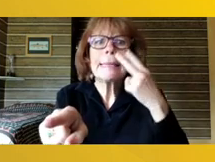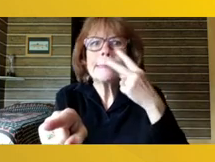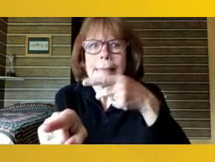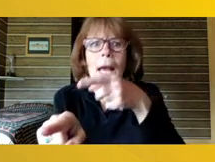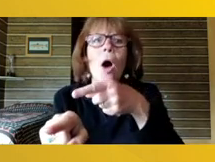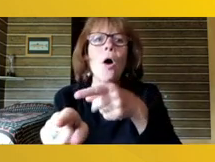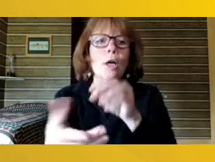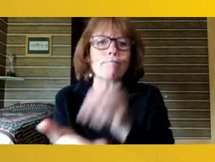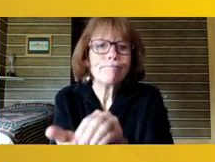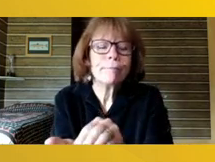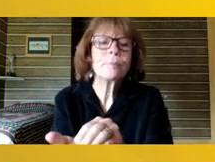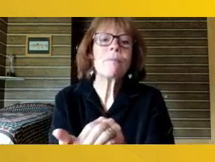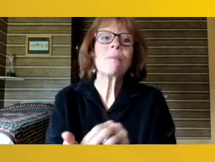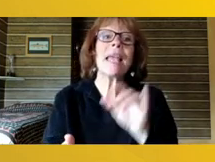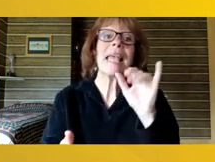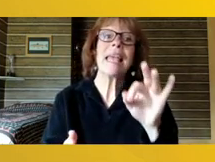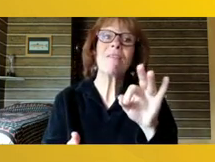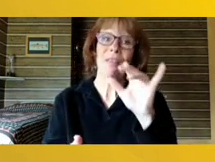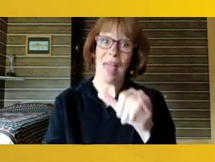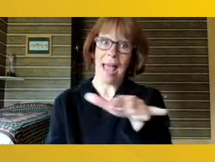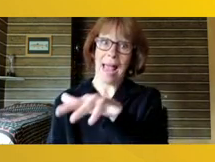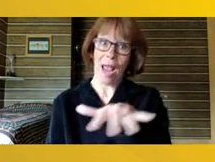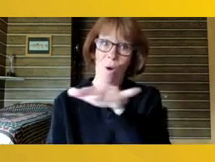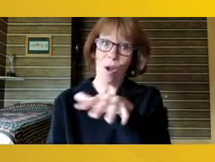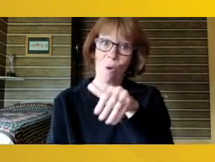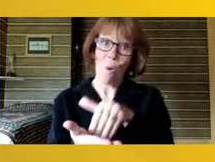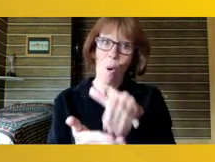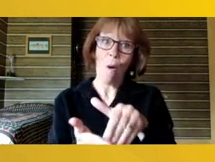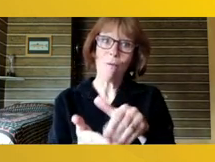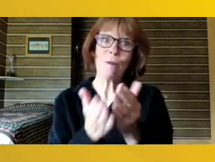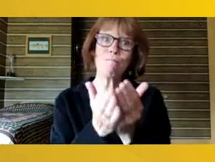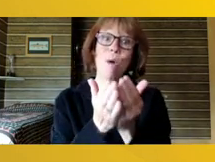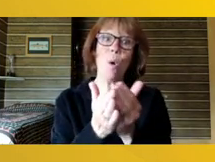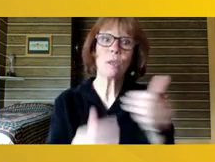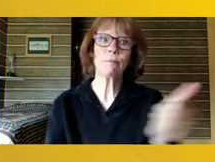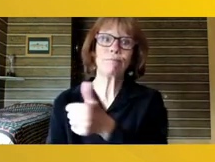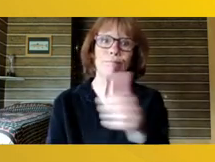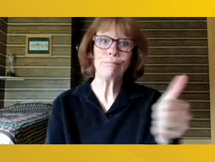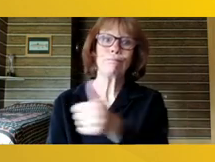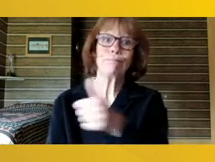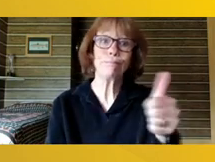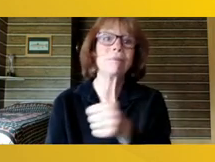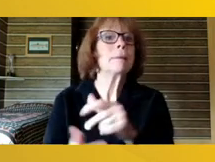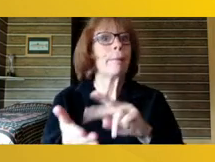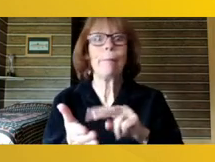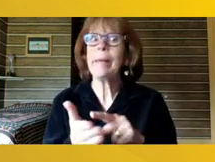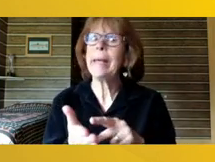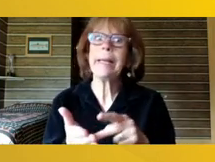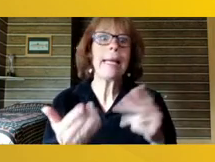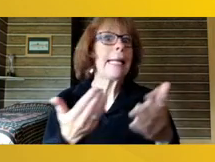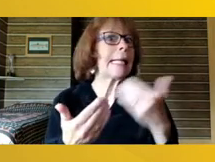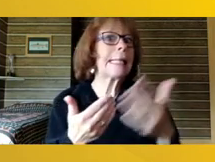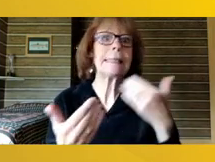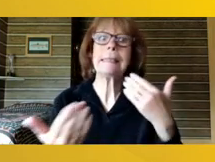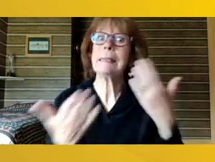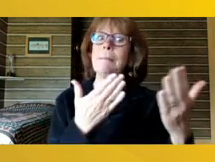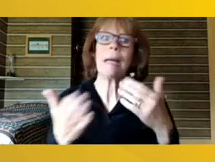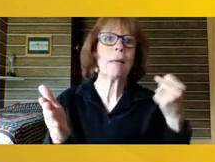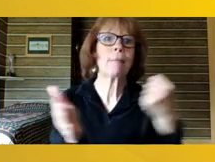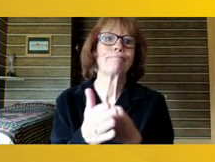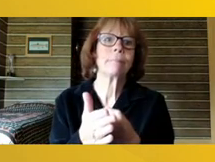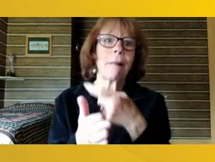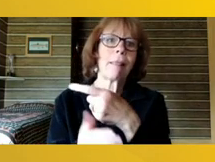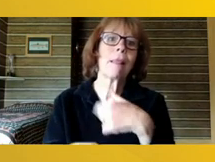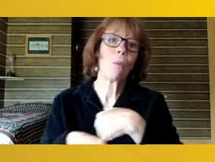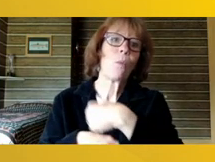by boats, and therefore may be more at risk with negative interactions with these boats. Next slide,